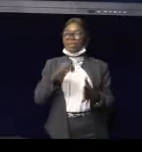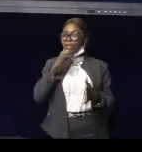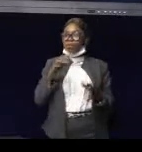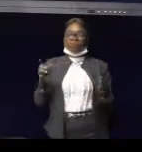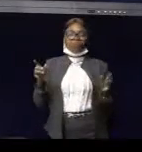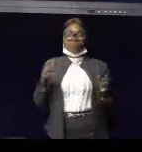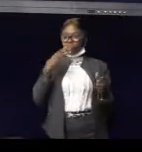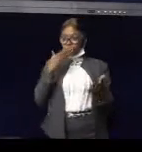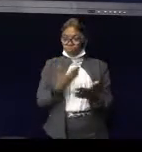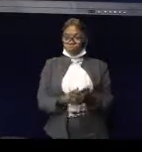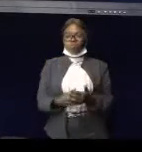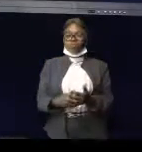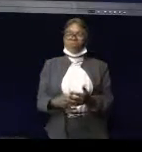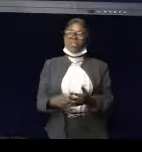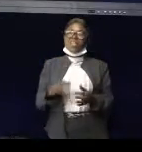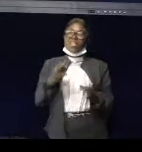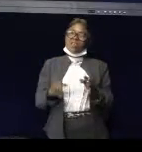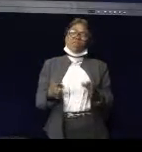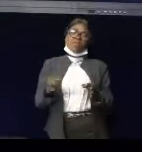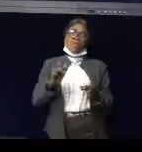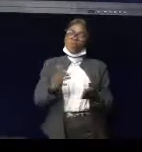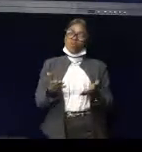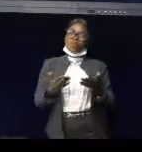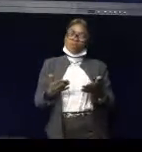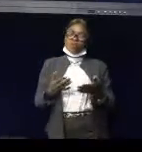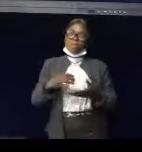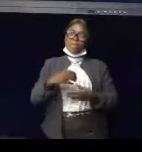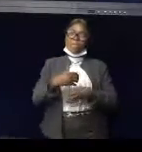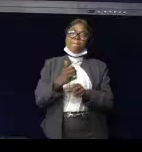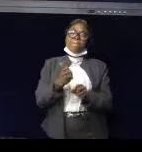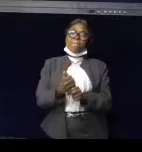fixed ratio. So if they want to make